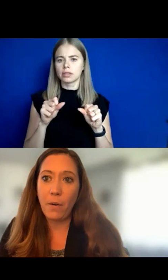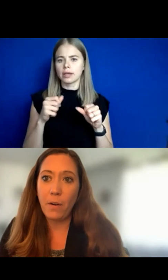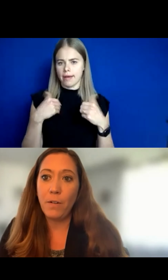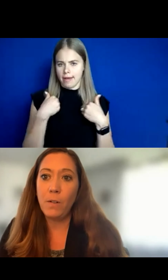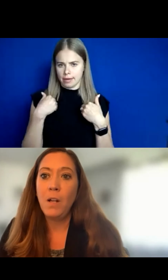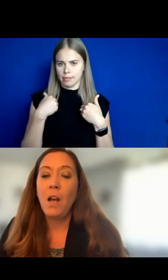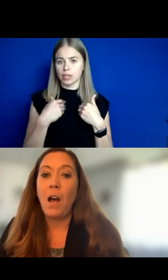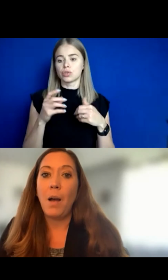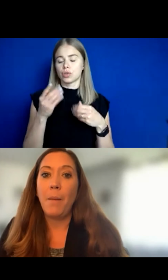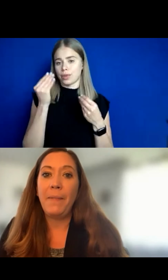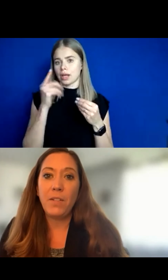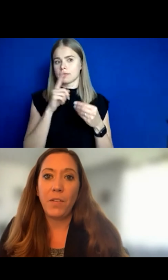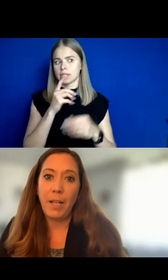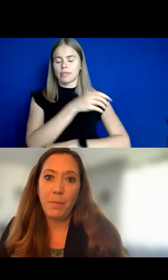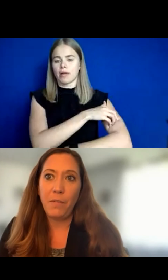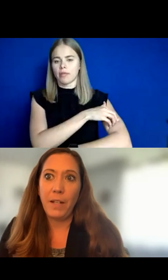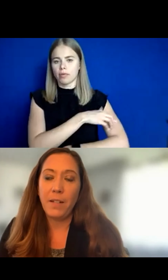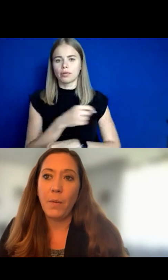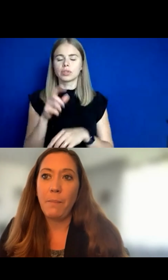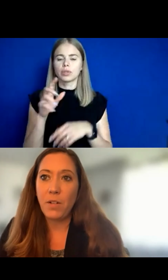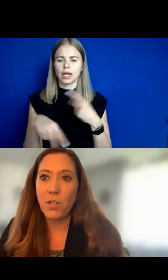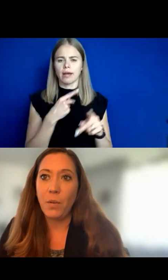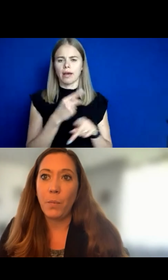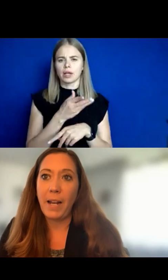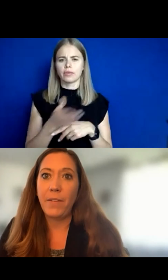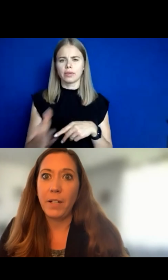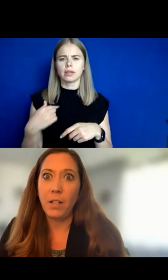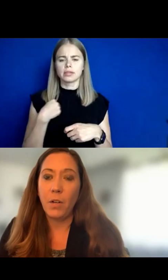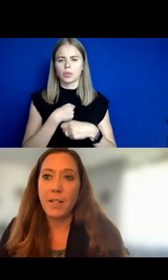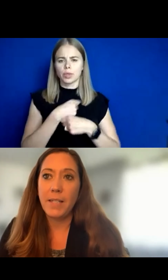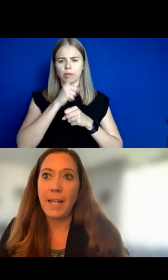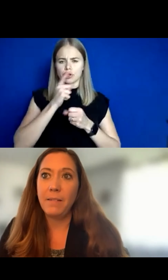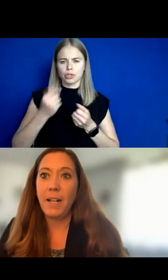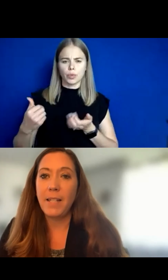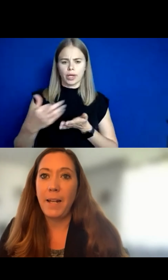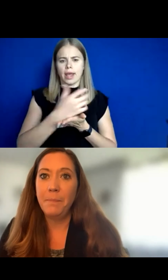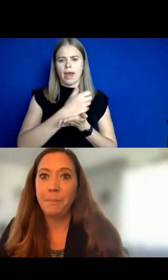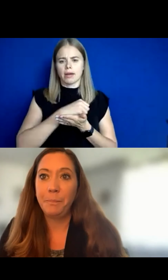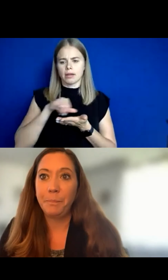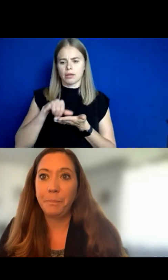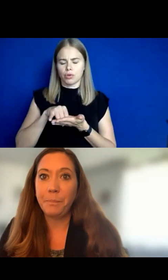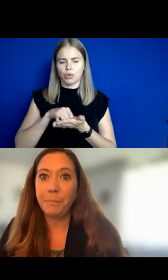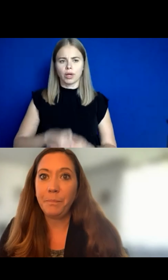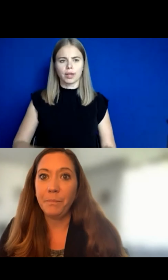really powerful. And these are the types of things that we make sure that we're gathering in New York State. Next slide.